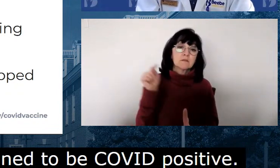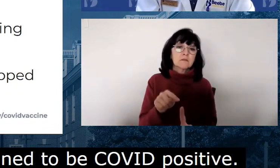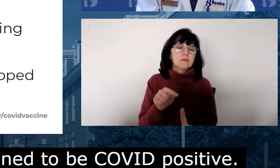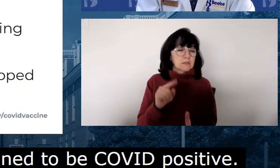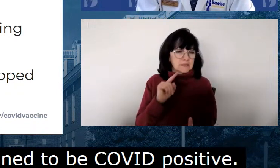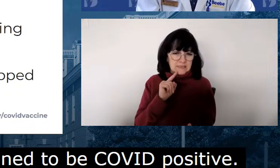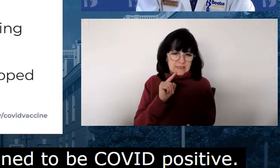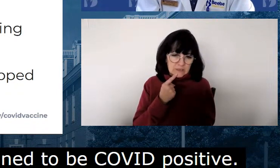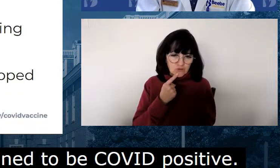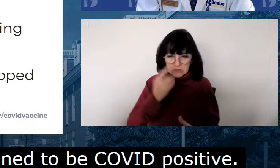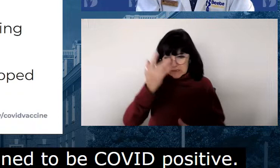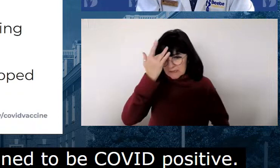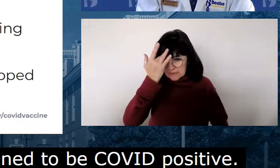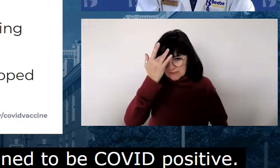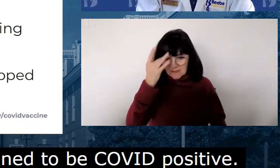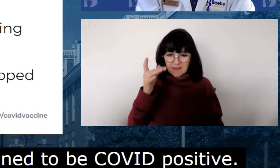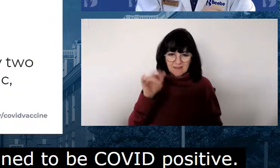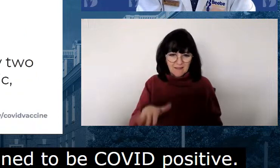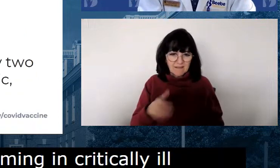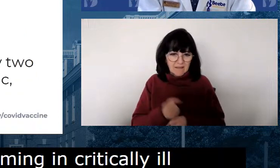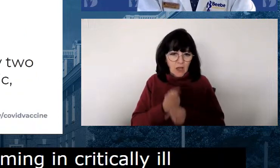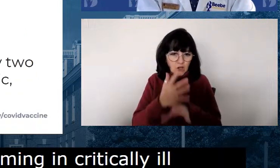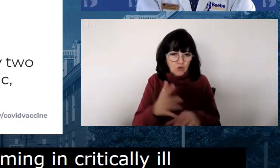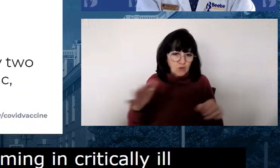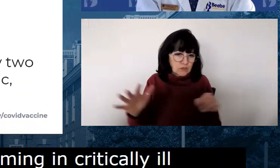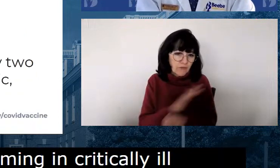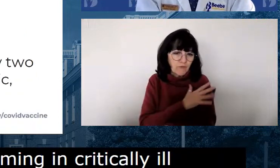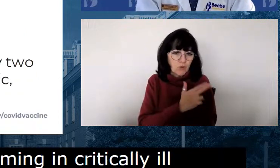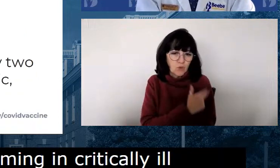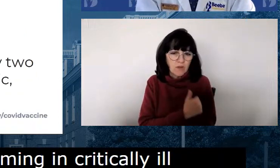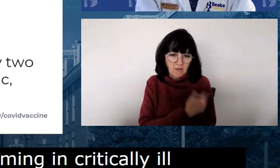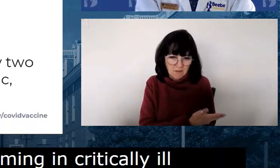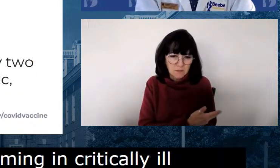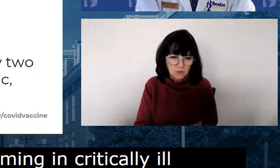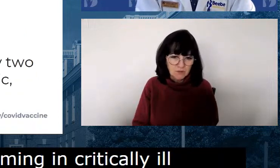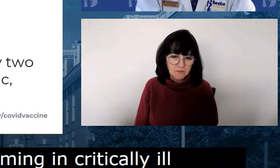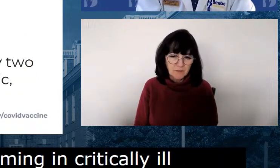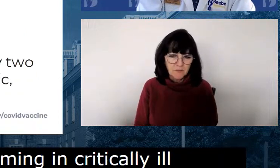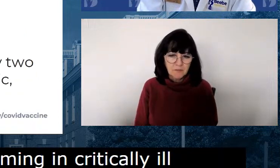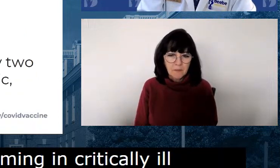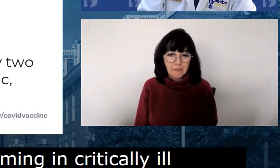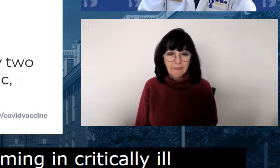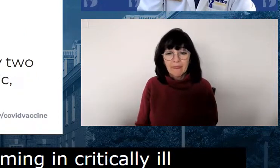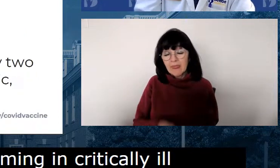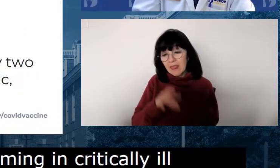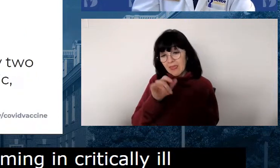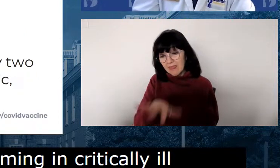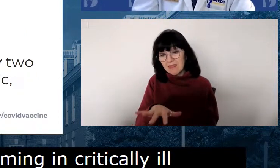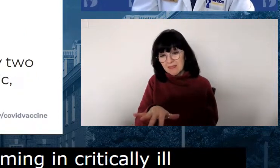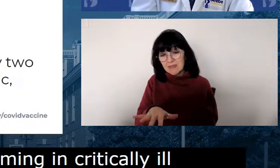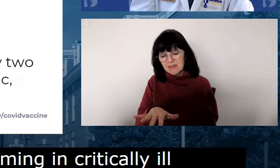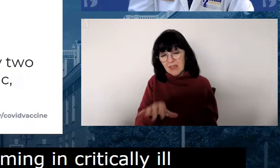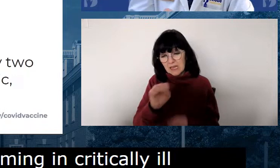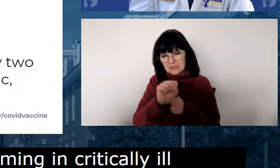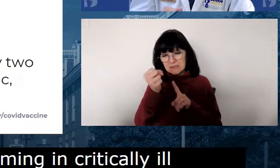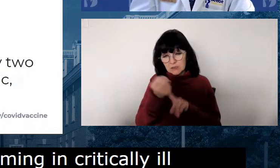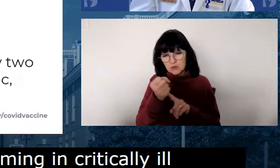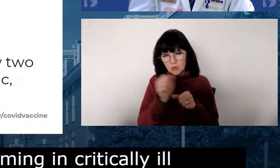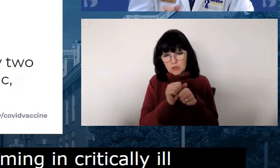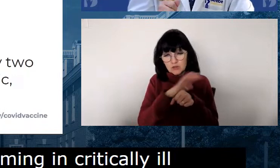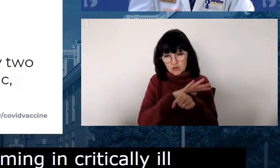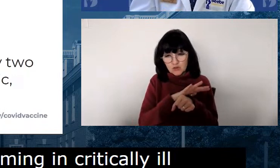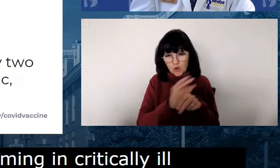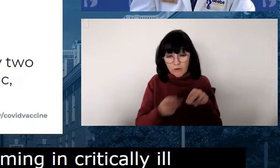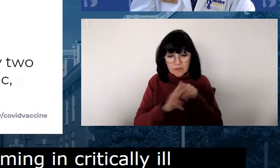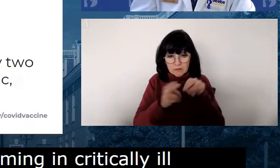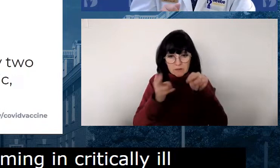stress that Sharon and the governor mentioned. Next slide, please. So the increase in COVID cases has led to a delay in